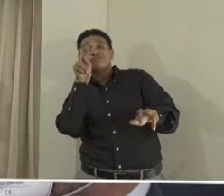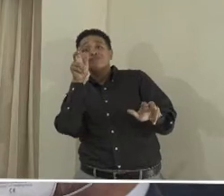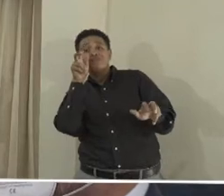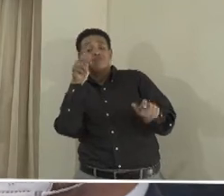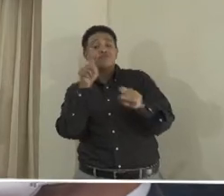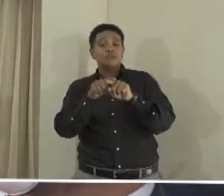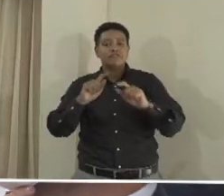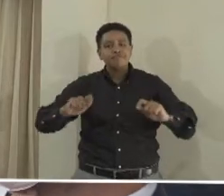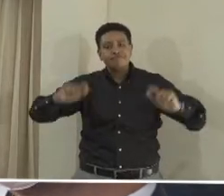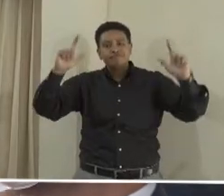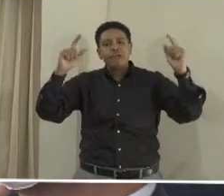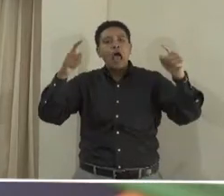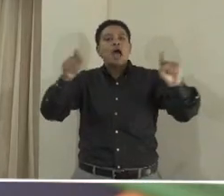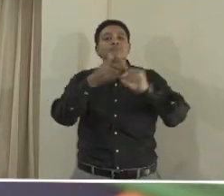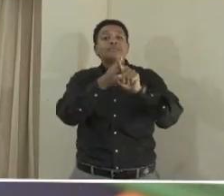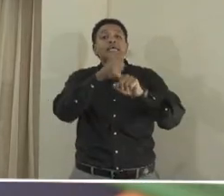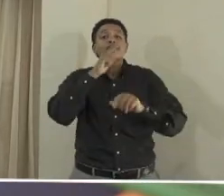community.